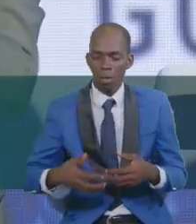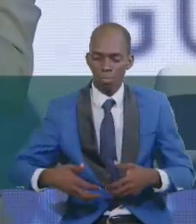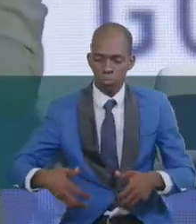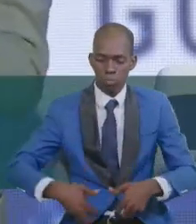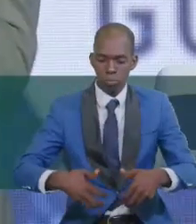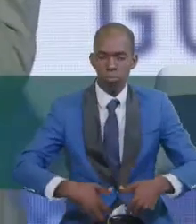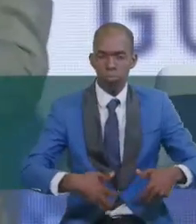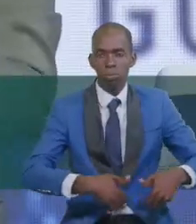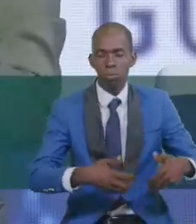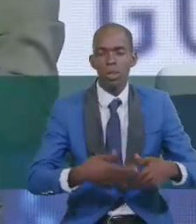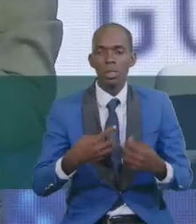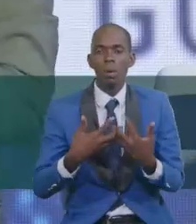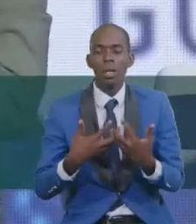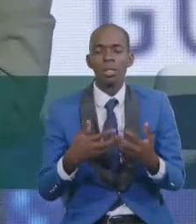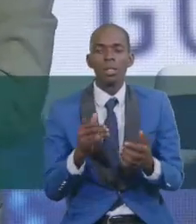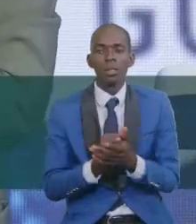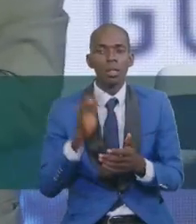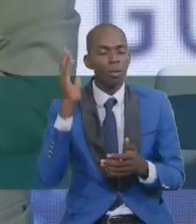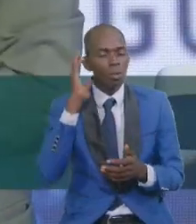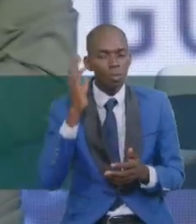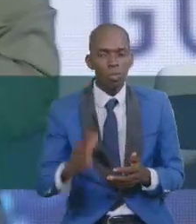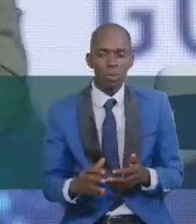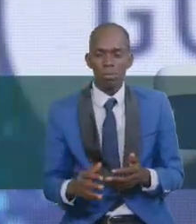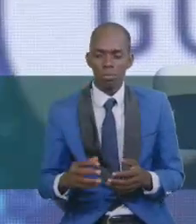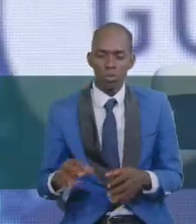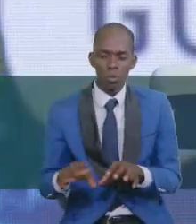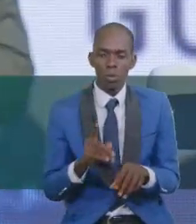will cultivate behind them.